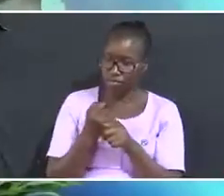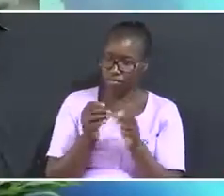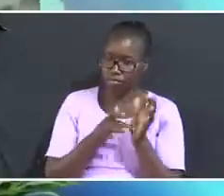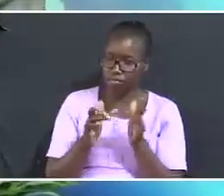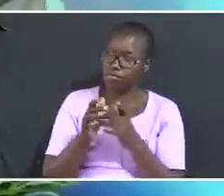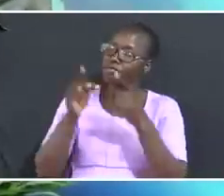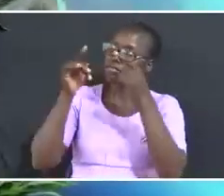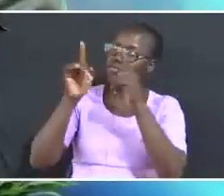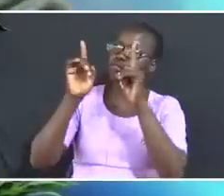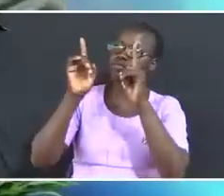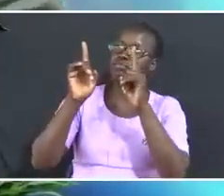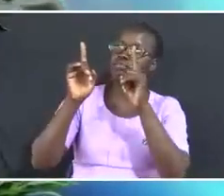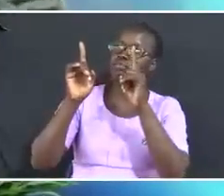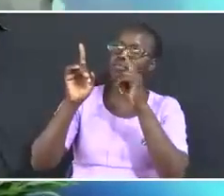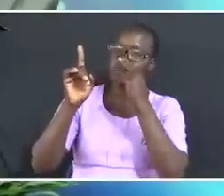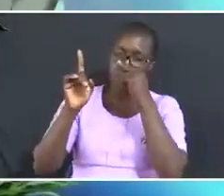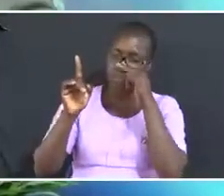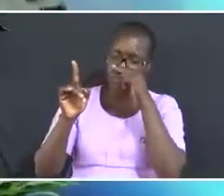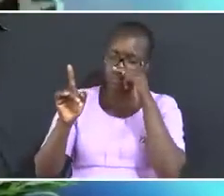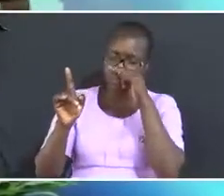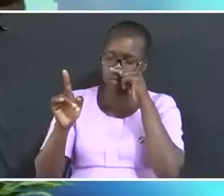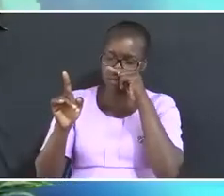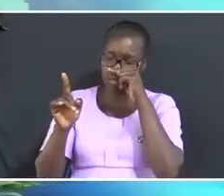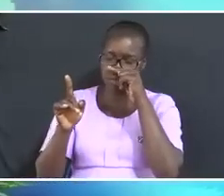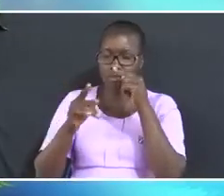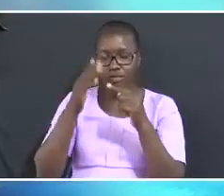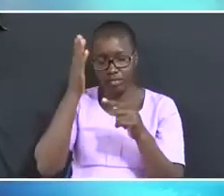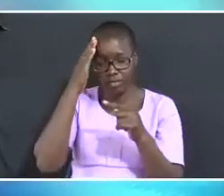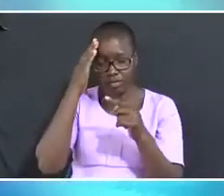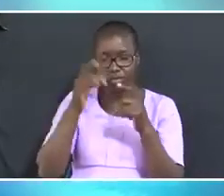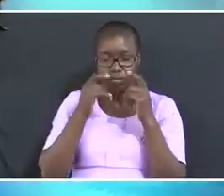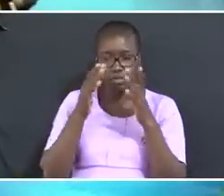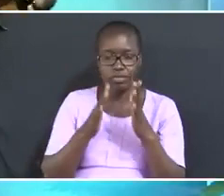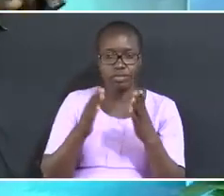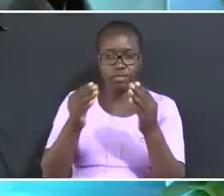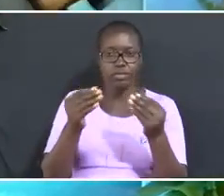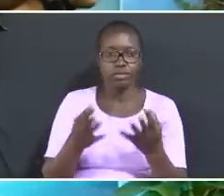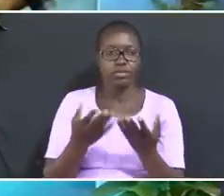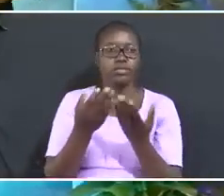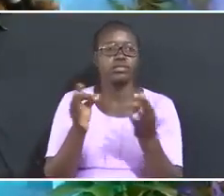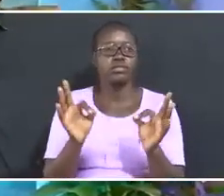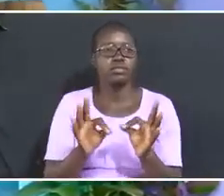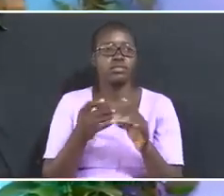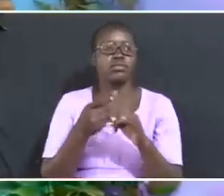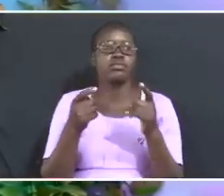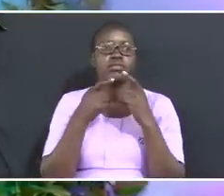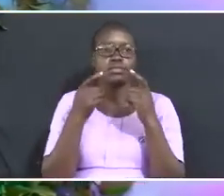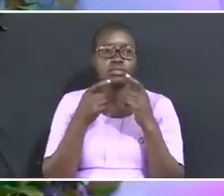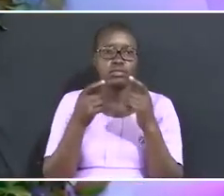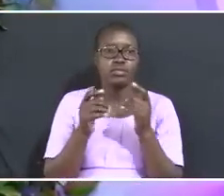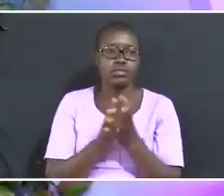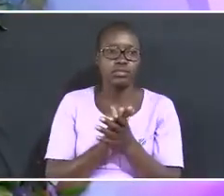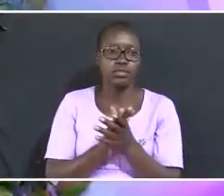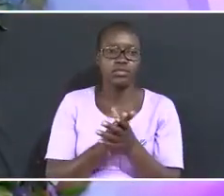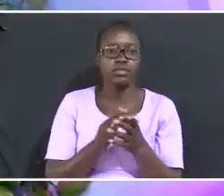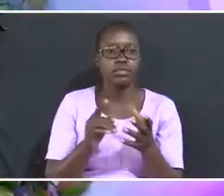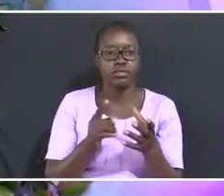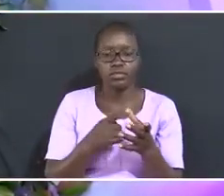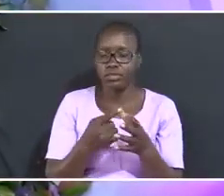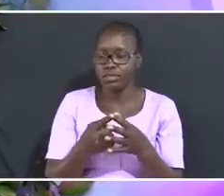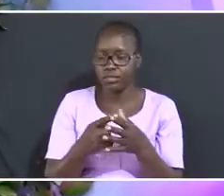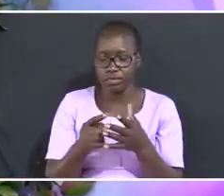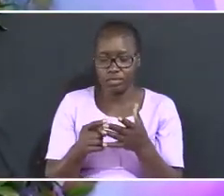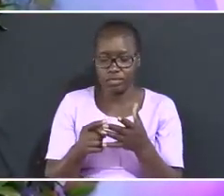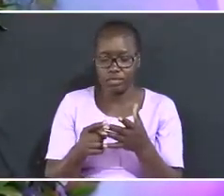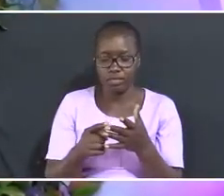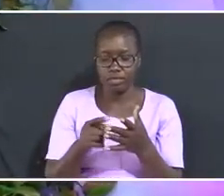Christ himself. We only acknowledge we are sinners and he gives us freedom from sin. Then from here,